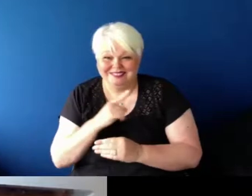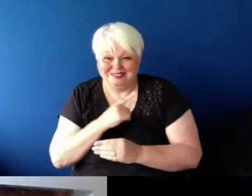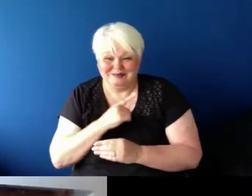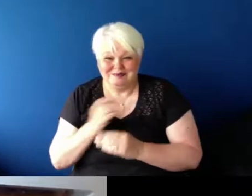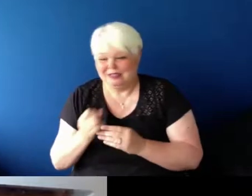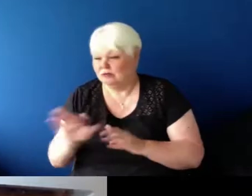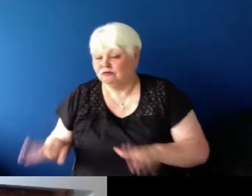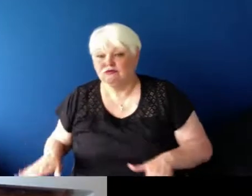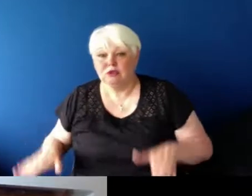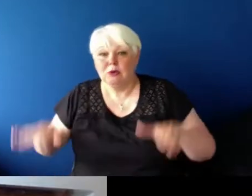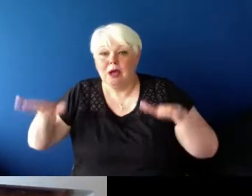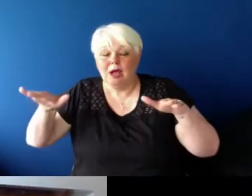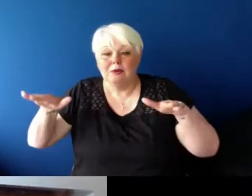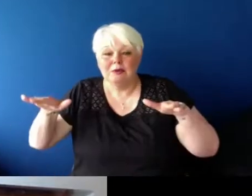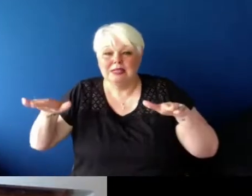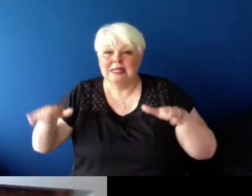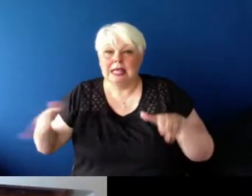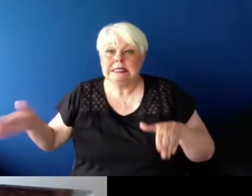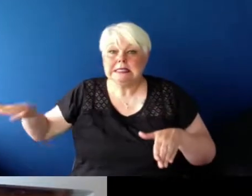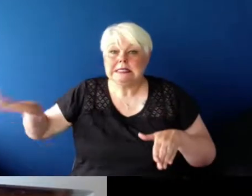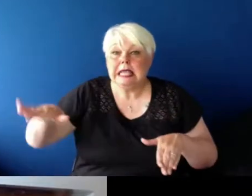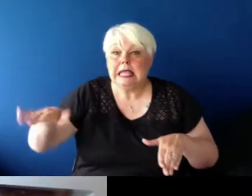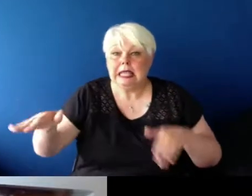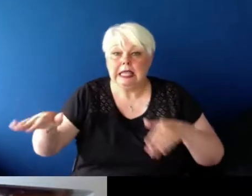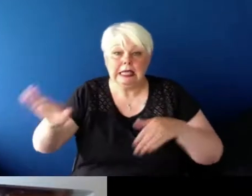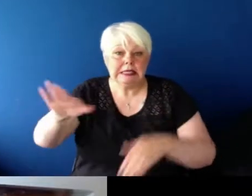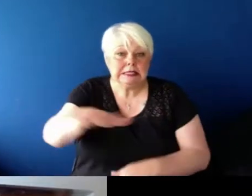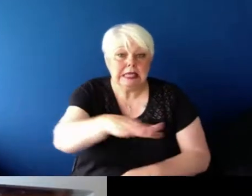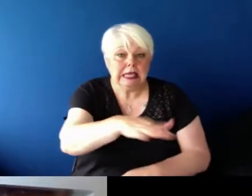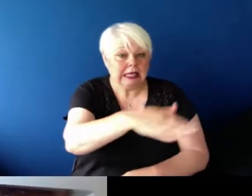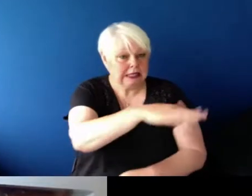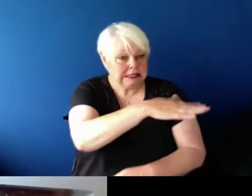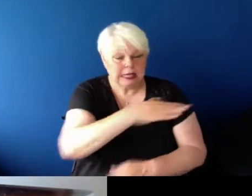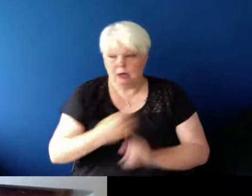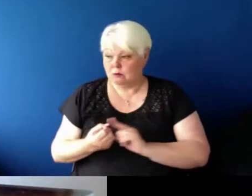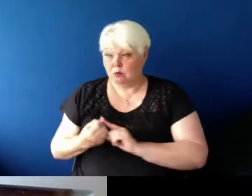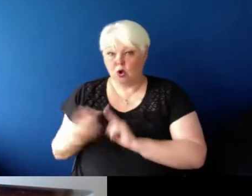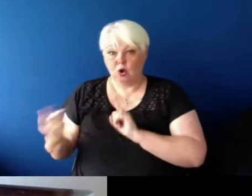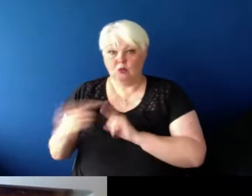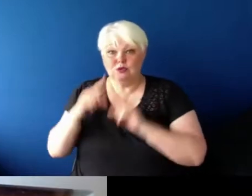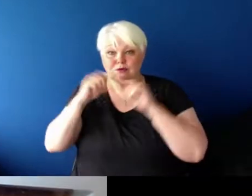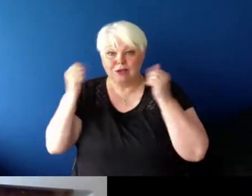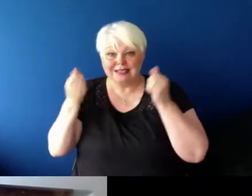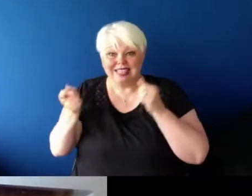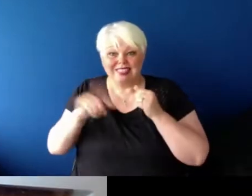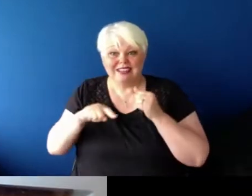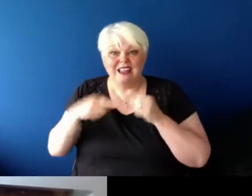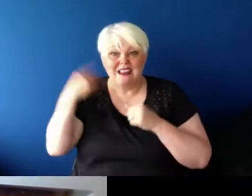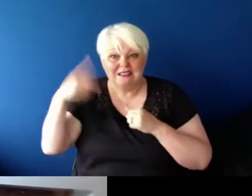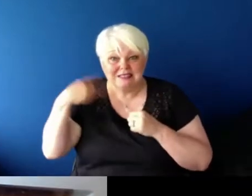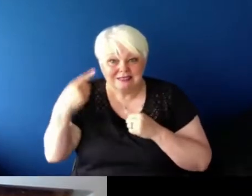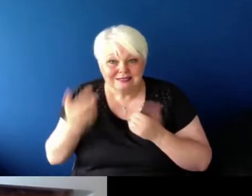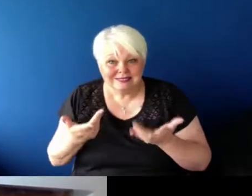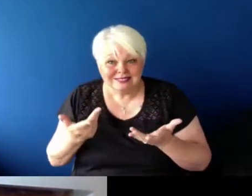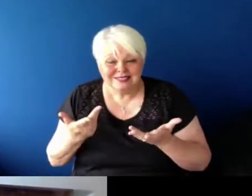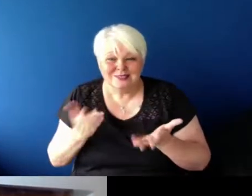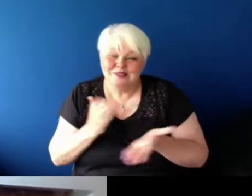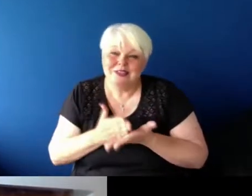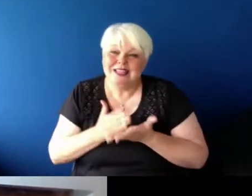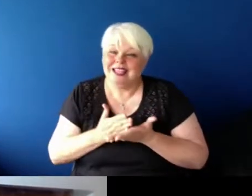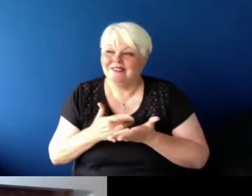We grew up with sea on three sides of us and nearer to France than to London. So in a way, it's a kind of a little bit of